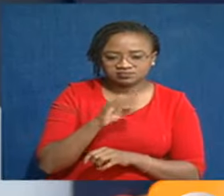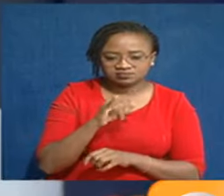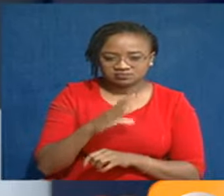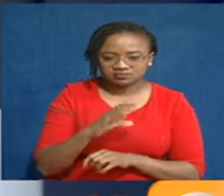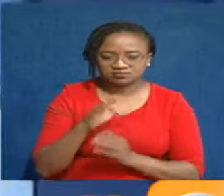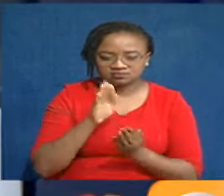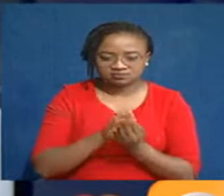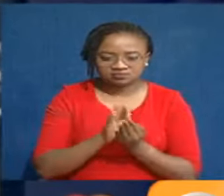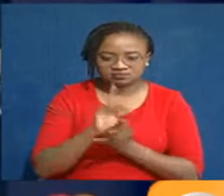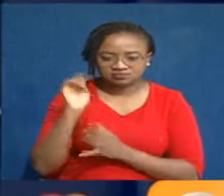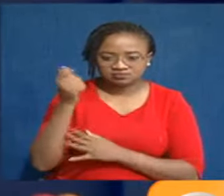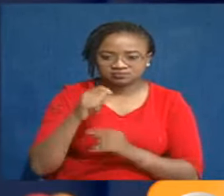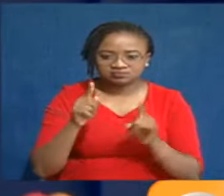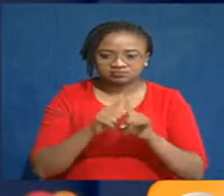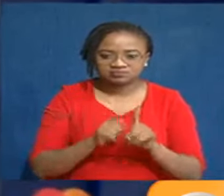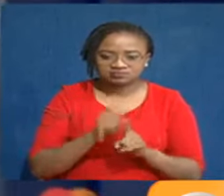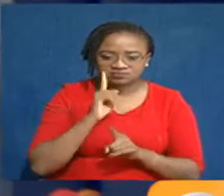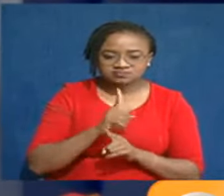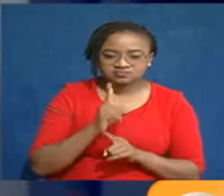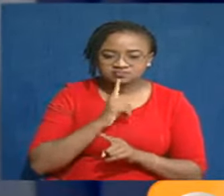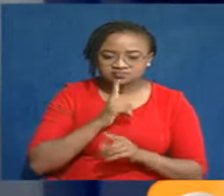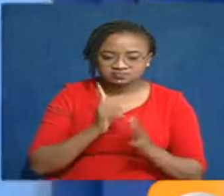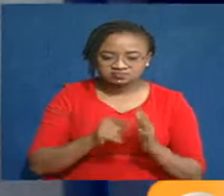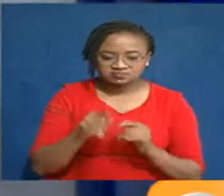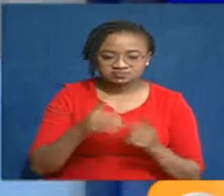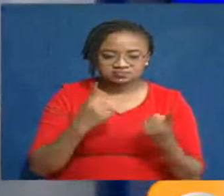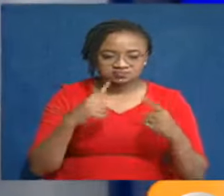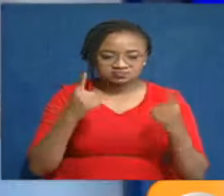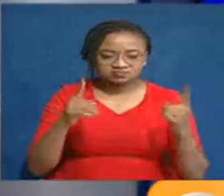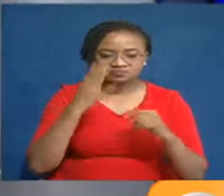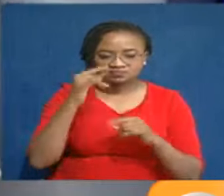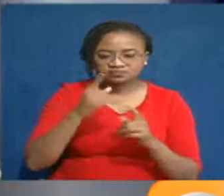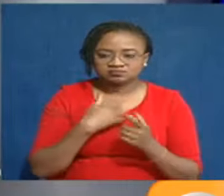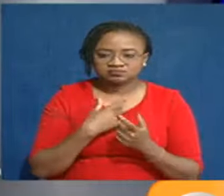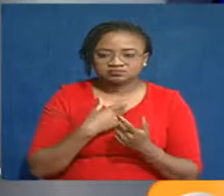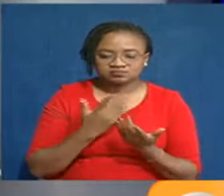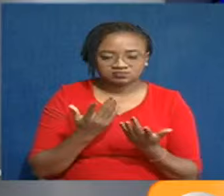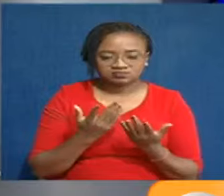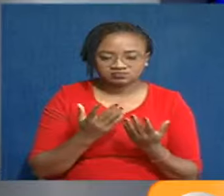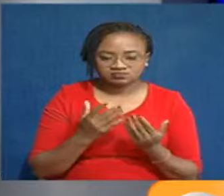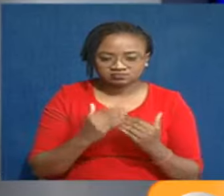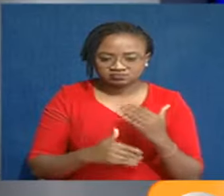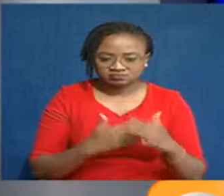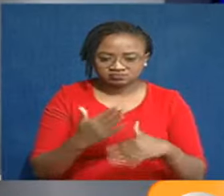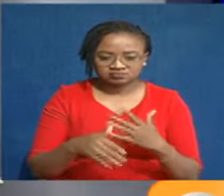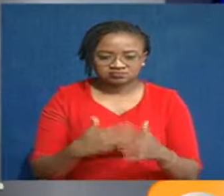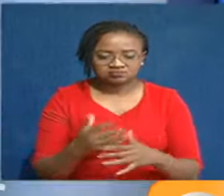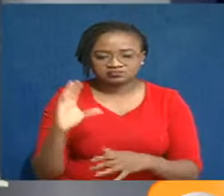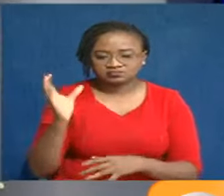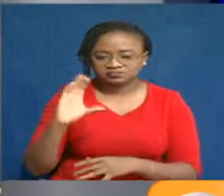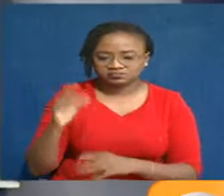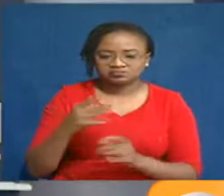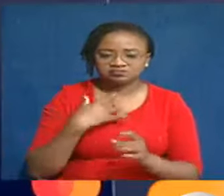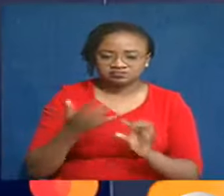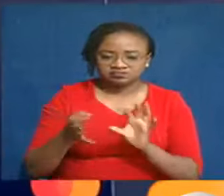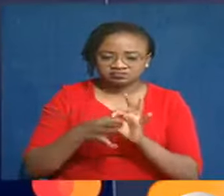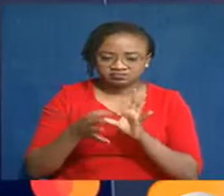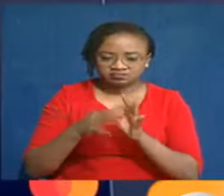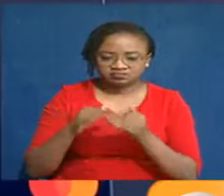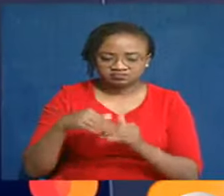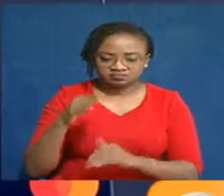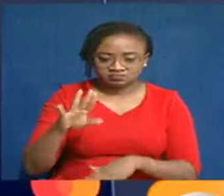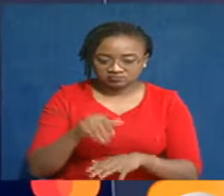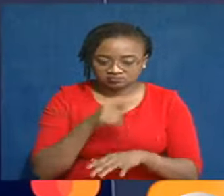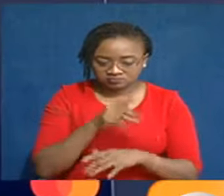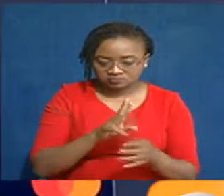The lender now pegs the new offering success to the shift towards an experiential lifestyle for their affluent customers, whom through this